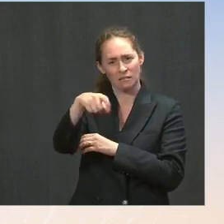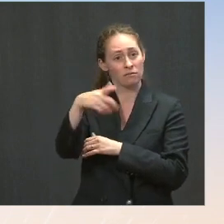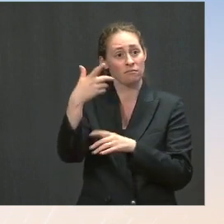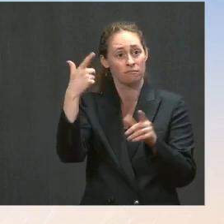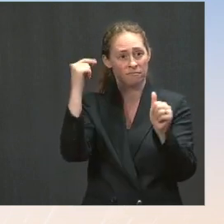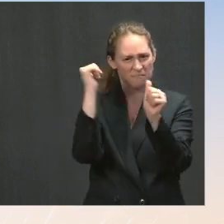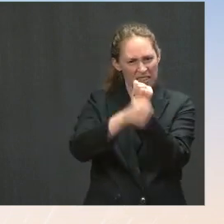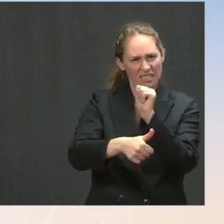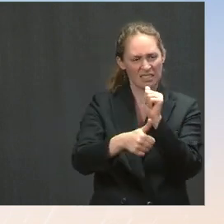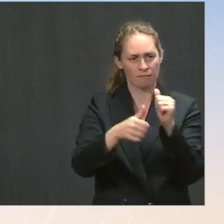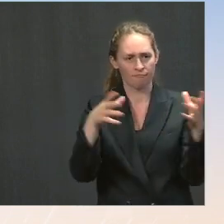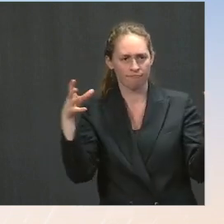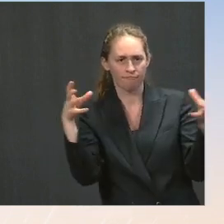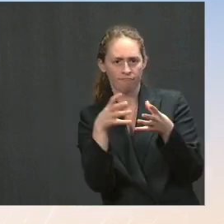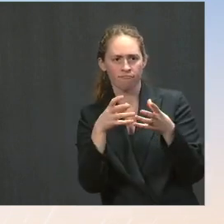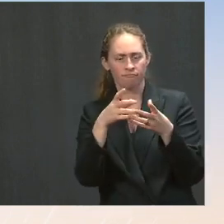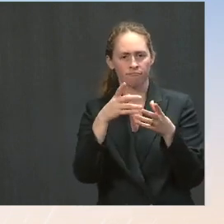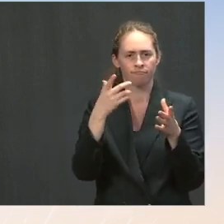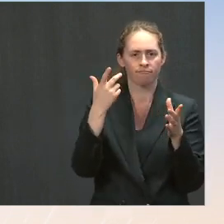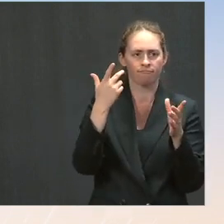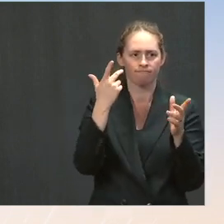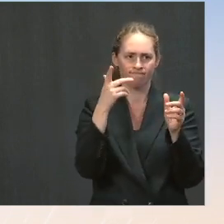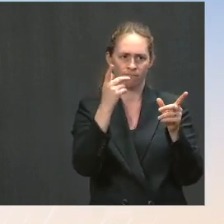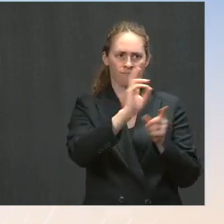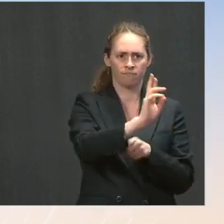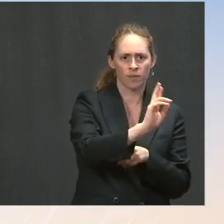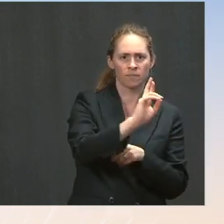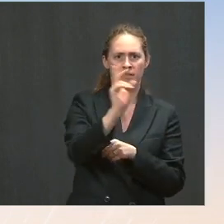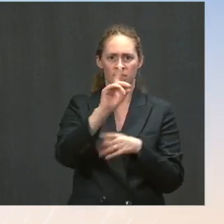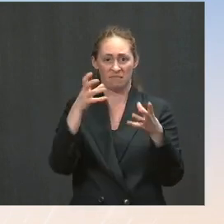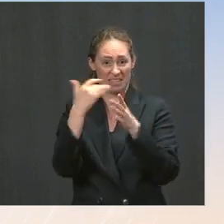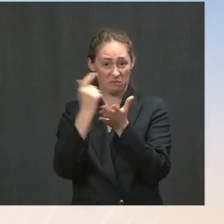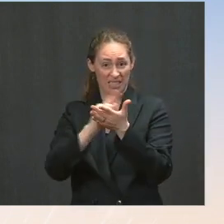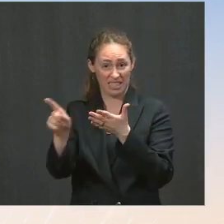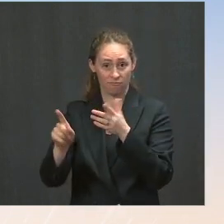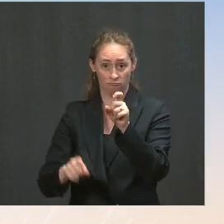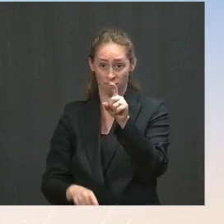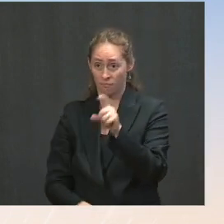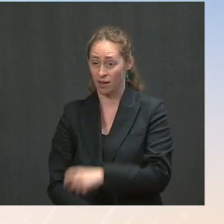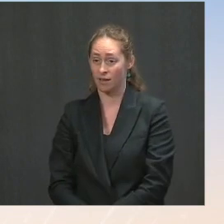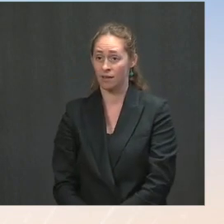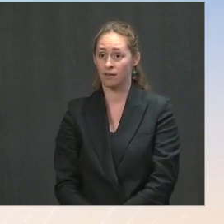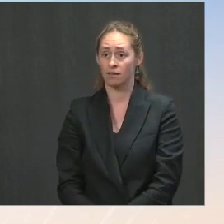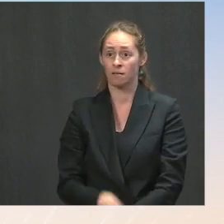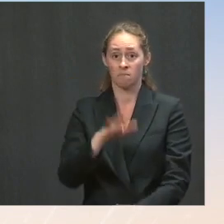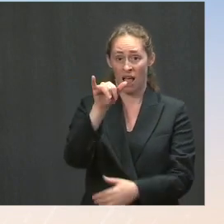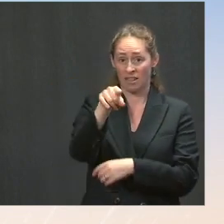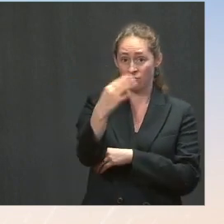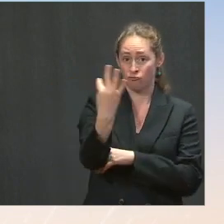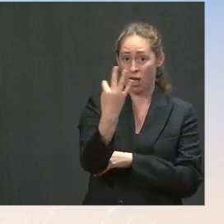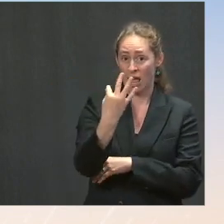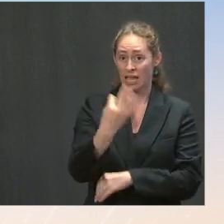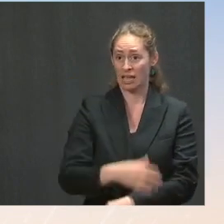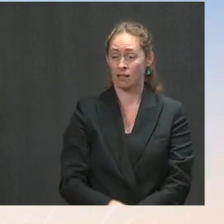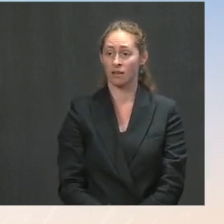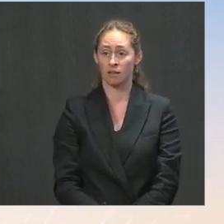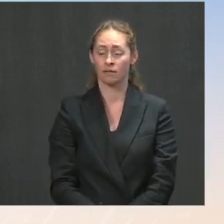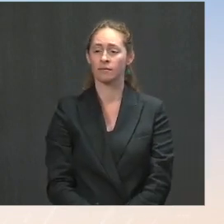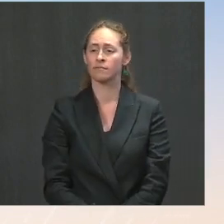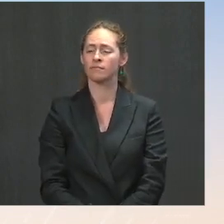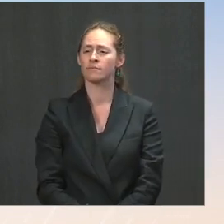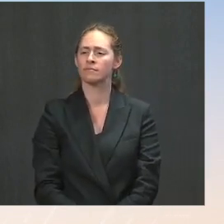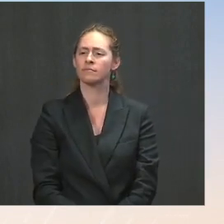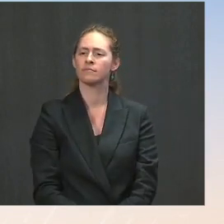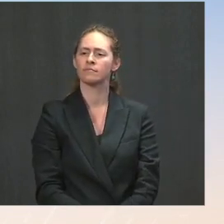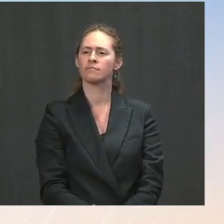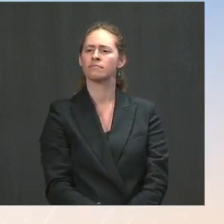what I will tell you is that we were quite encouraged by the conversations overnight and into this morning. We see momentum. It's moving in a